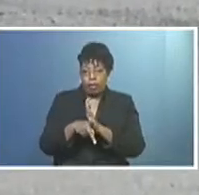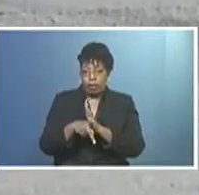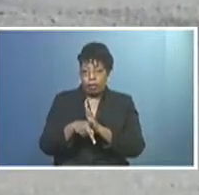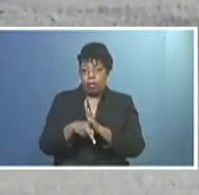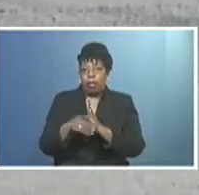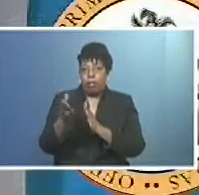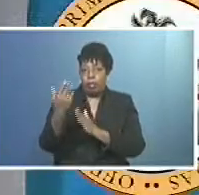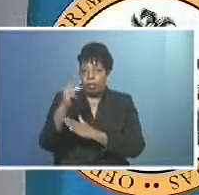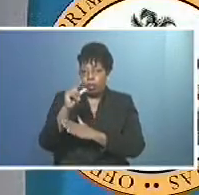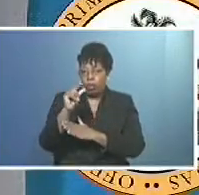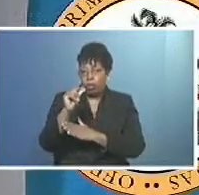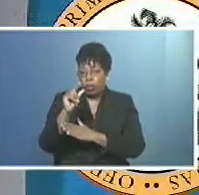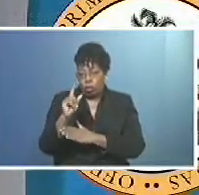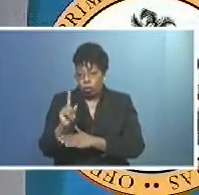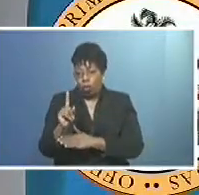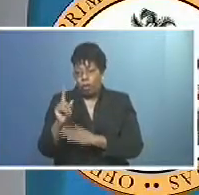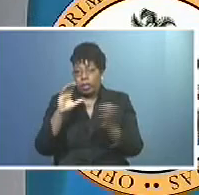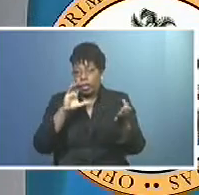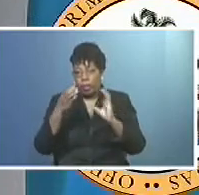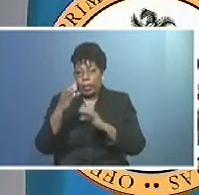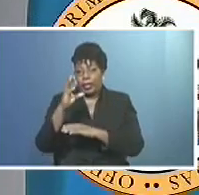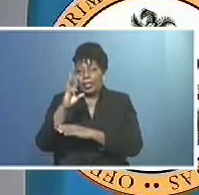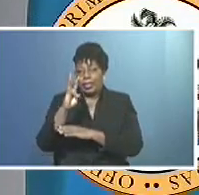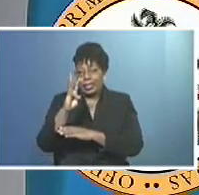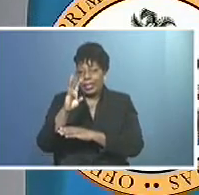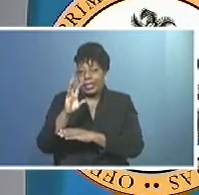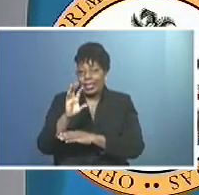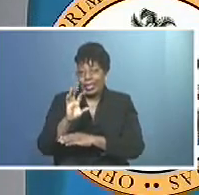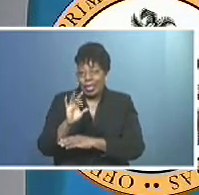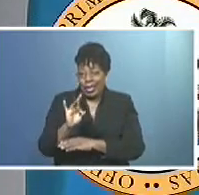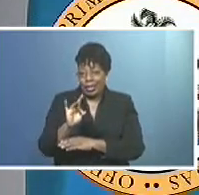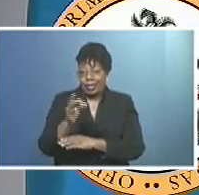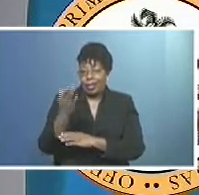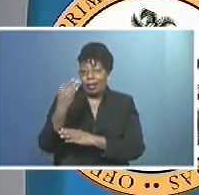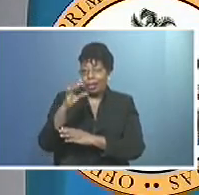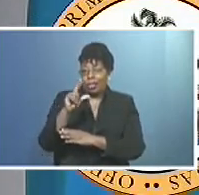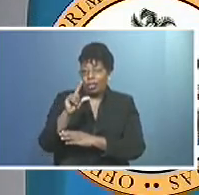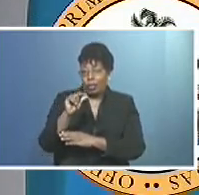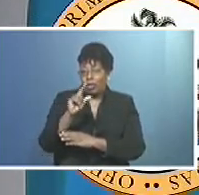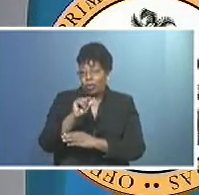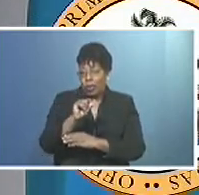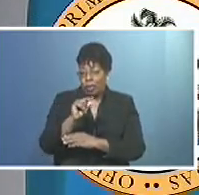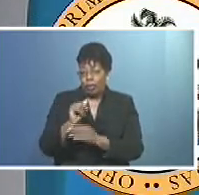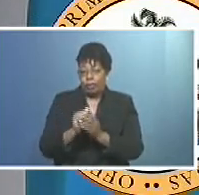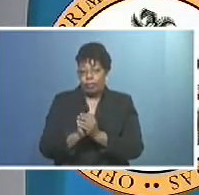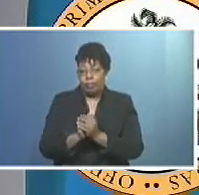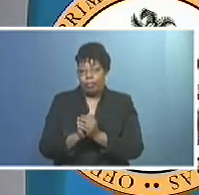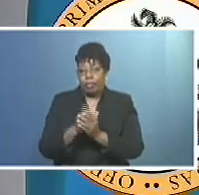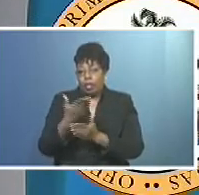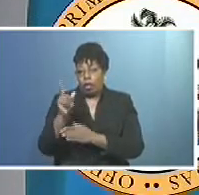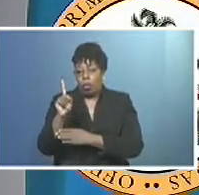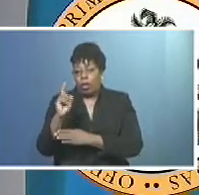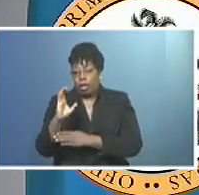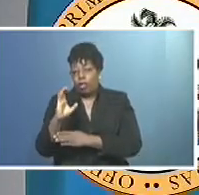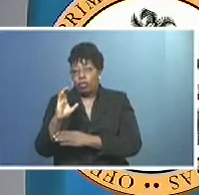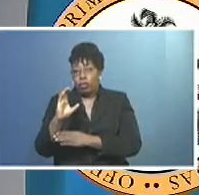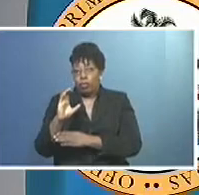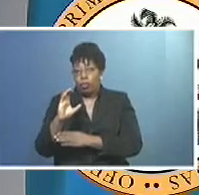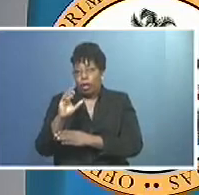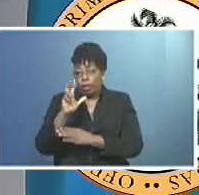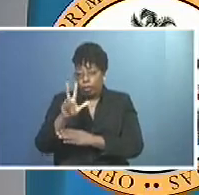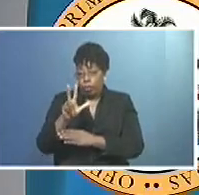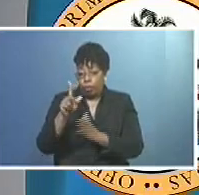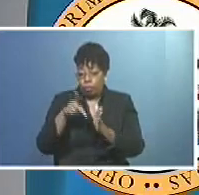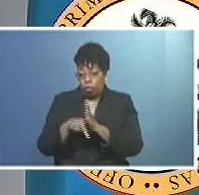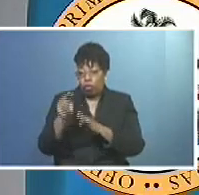in 2021, compared to 68 in 2020. There were 103 murders in New